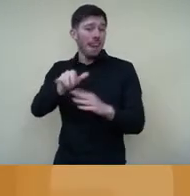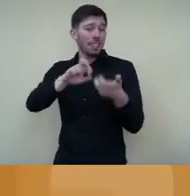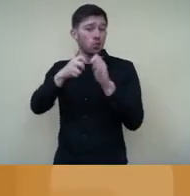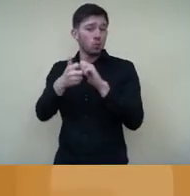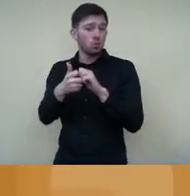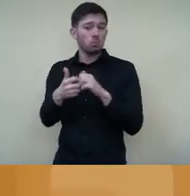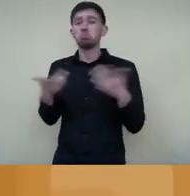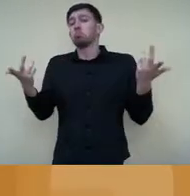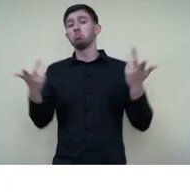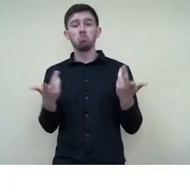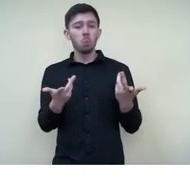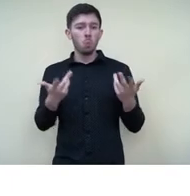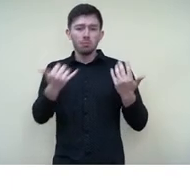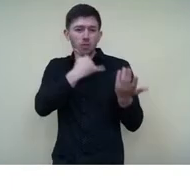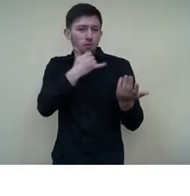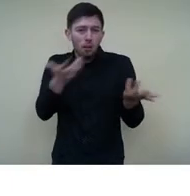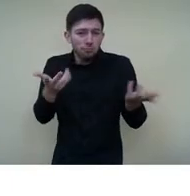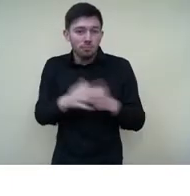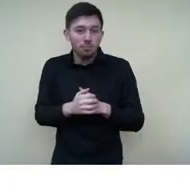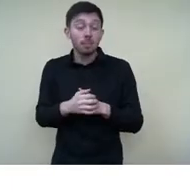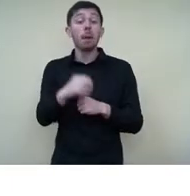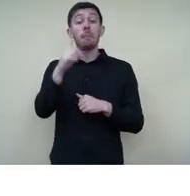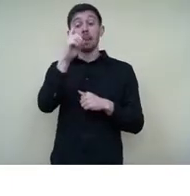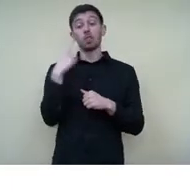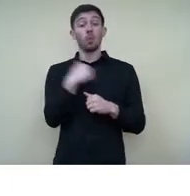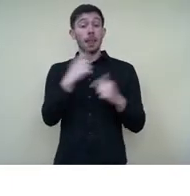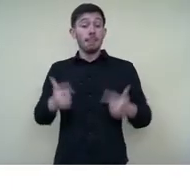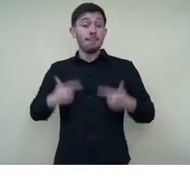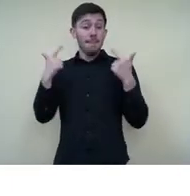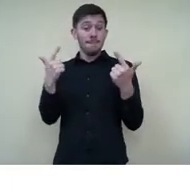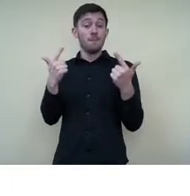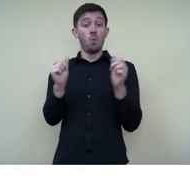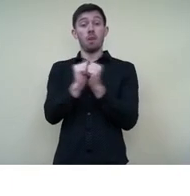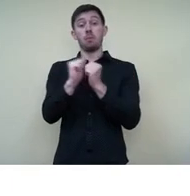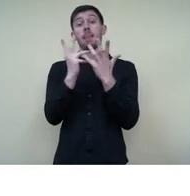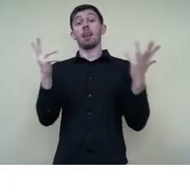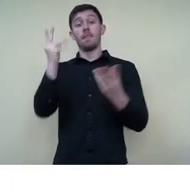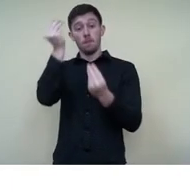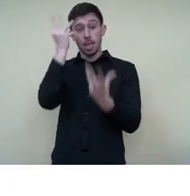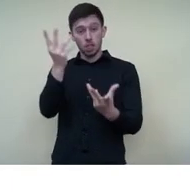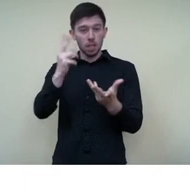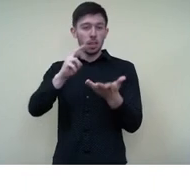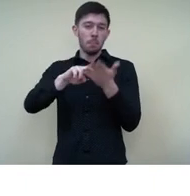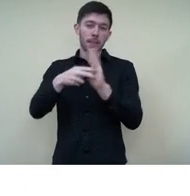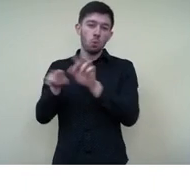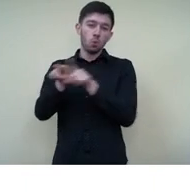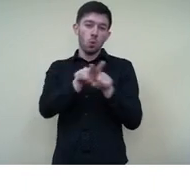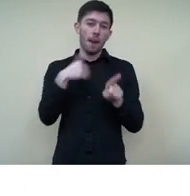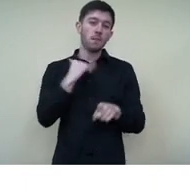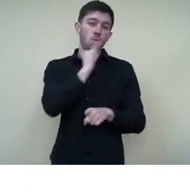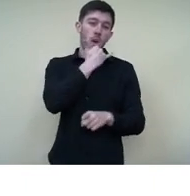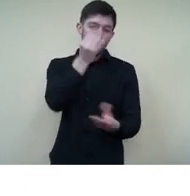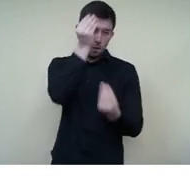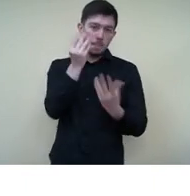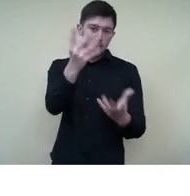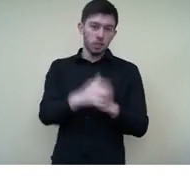right? Well, just because we live in the information age doesn't mean that there isn't disinformation, right? So the thing is, people are vaccine